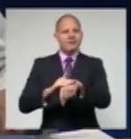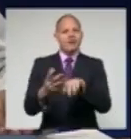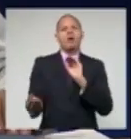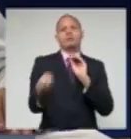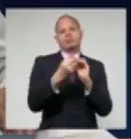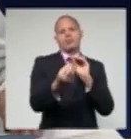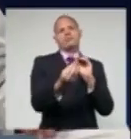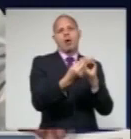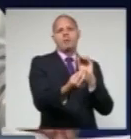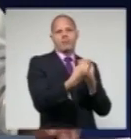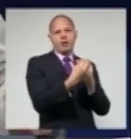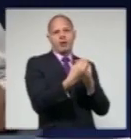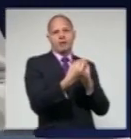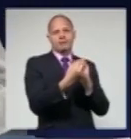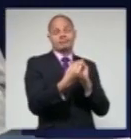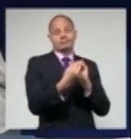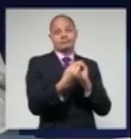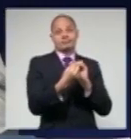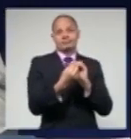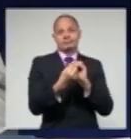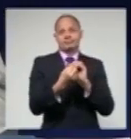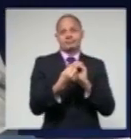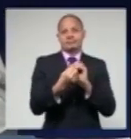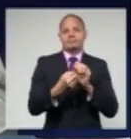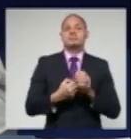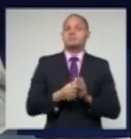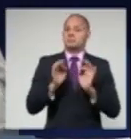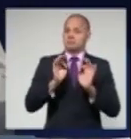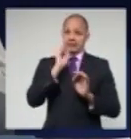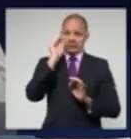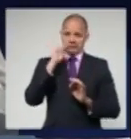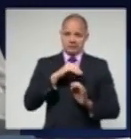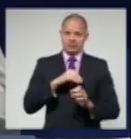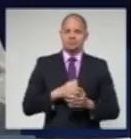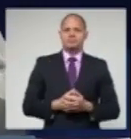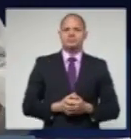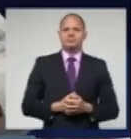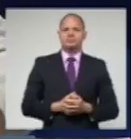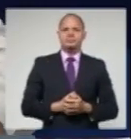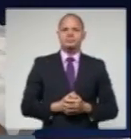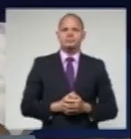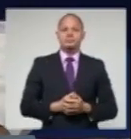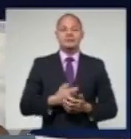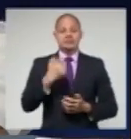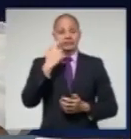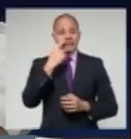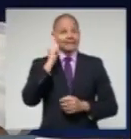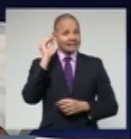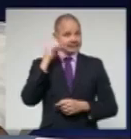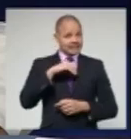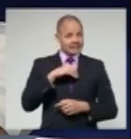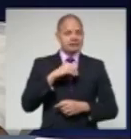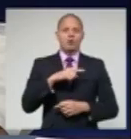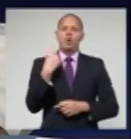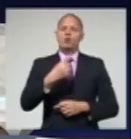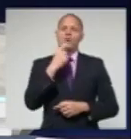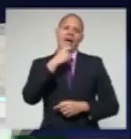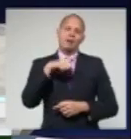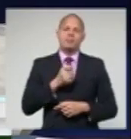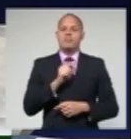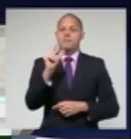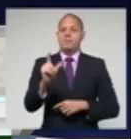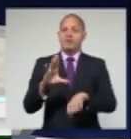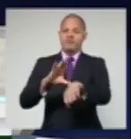being investigated. As I mentioned, none of the patients contracted the disease abroad, what accounts